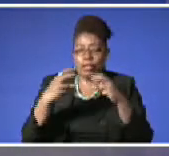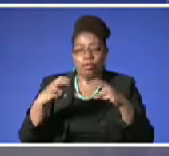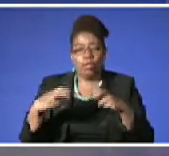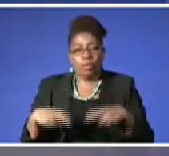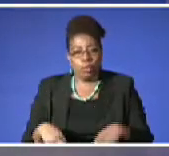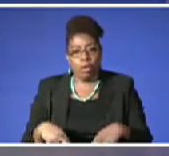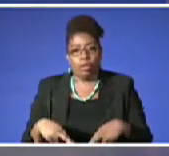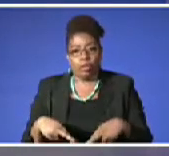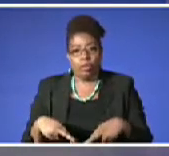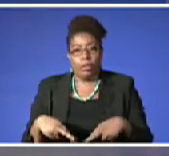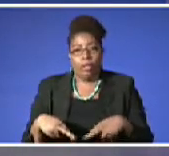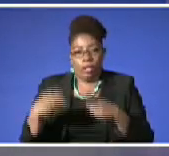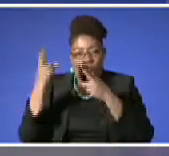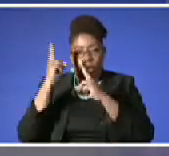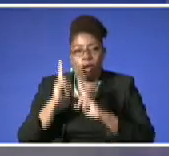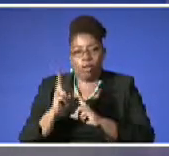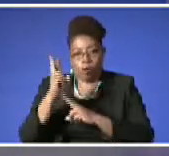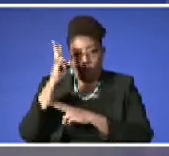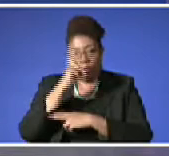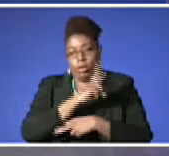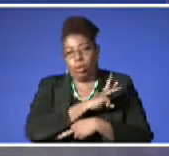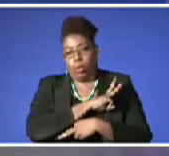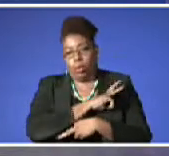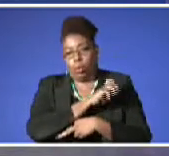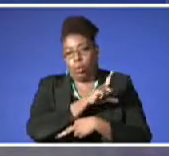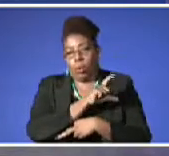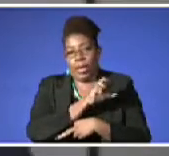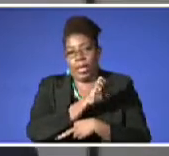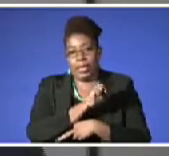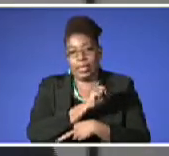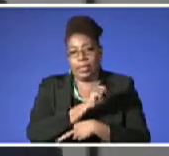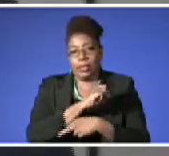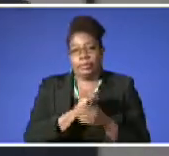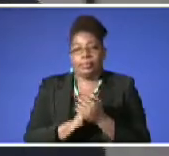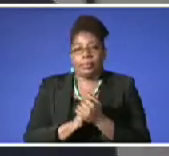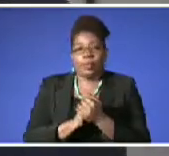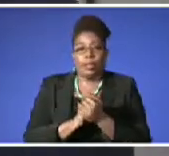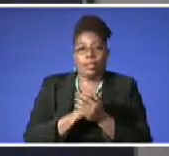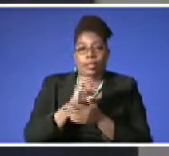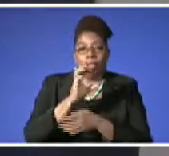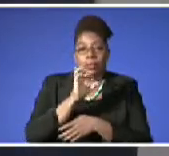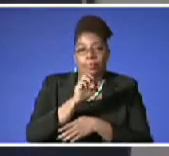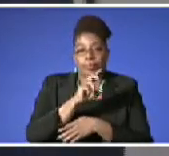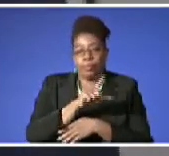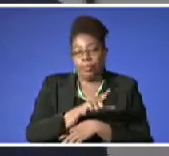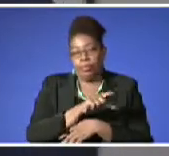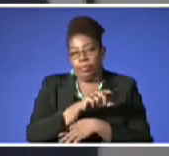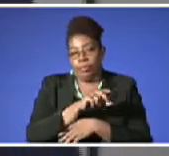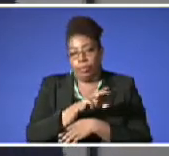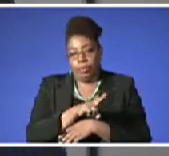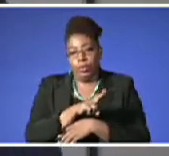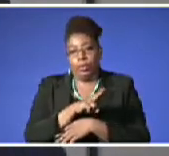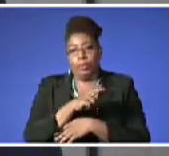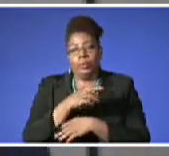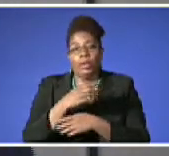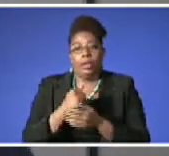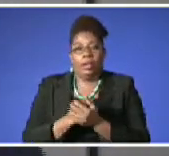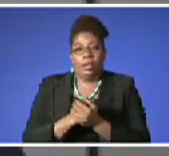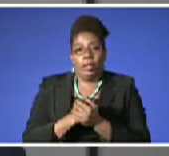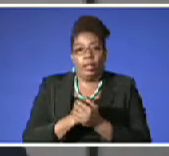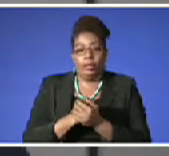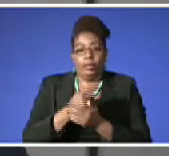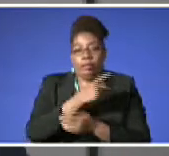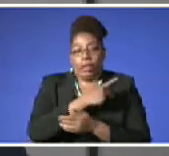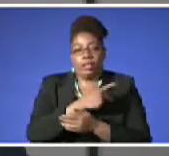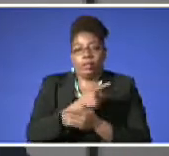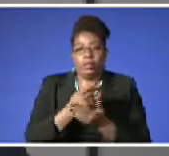Health Minister the Honorable Renwood Wells. The flu vaccine has been around for